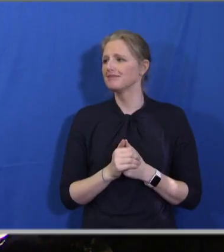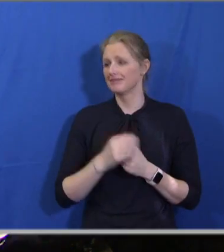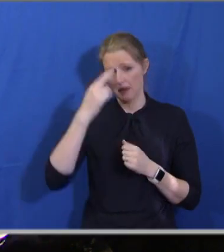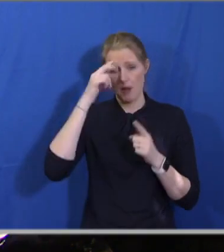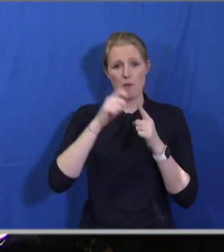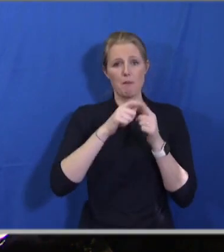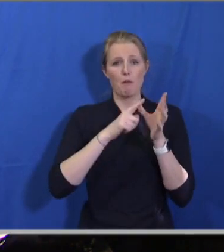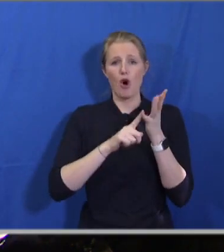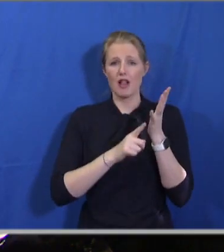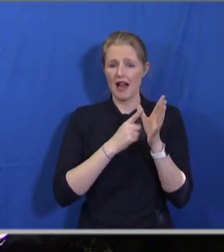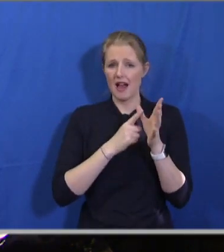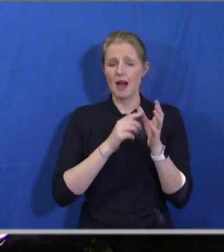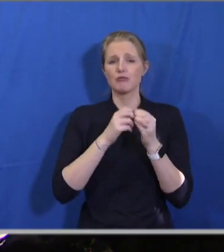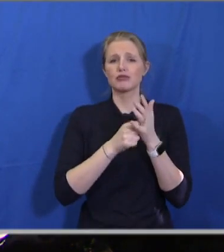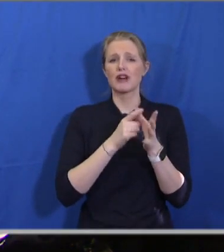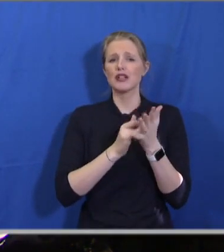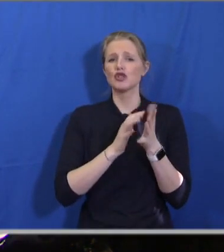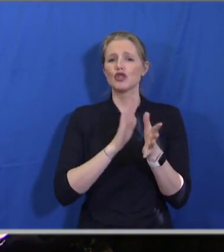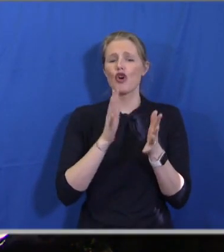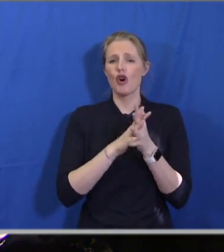Bradshaw Lyons, Party Representative on the Health Committee.